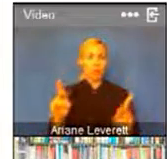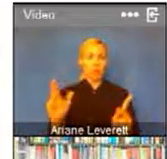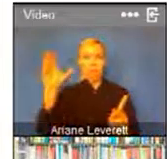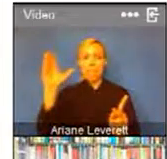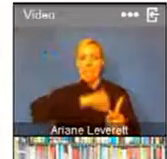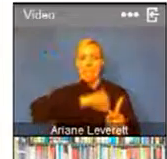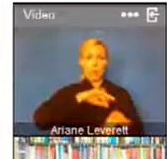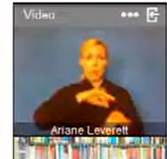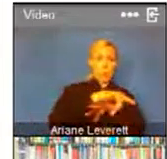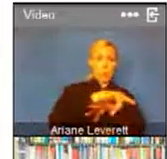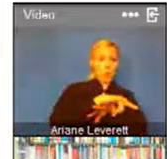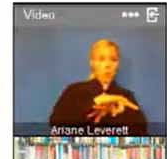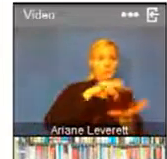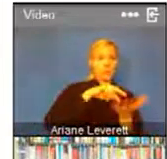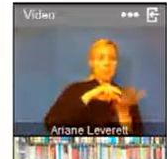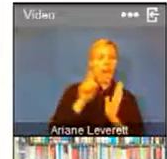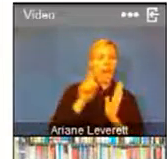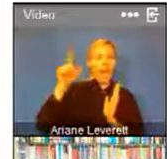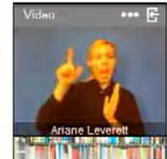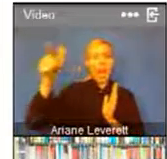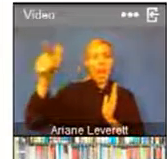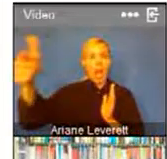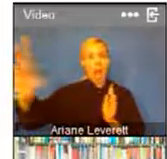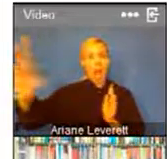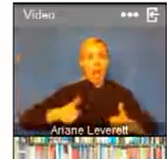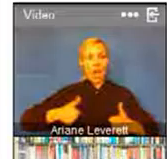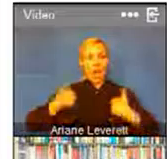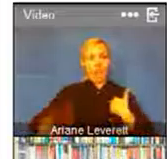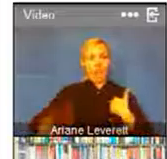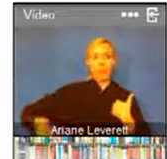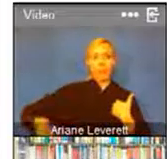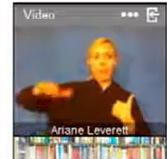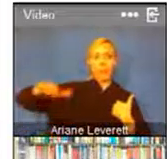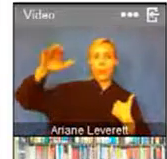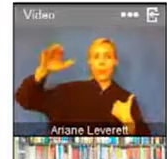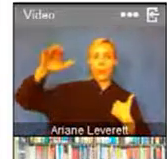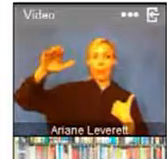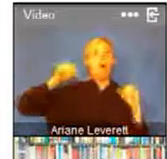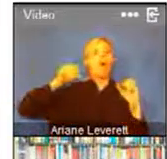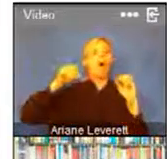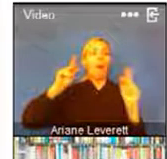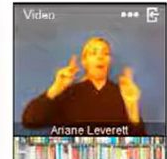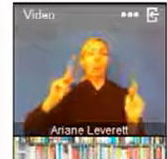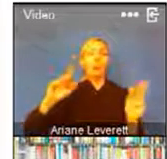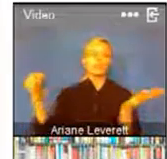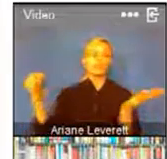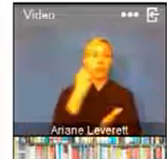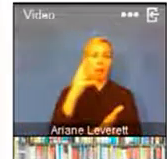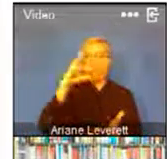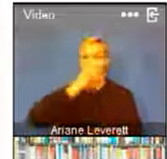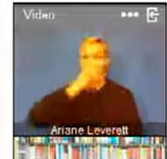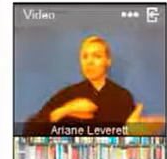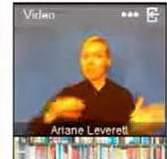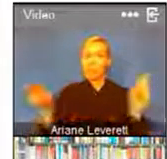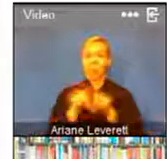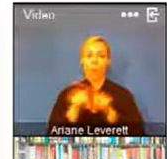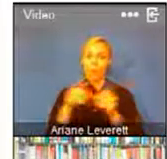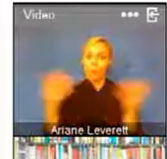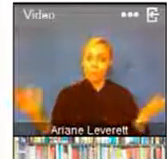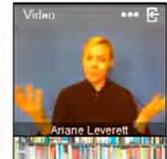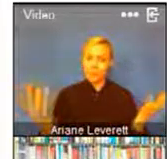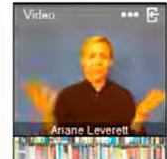that many children have no access to appropriate early education opportunities, as a result of which they